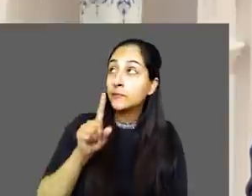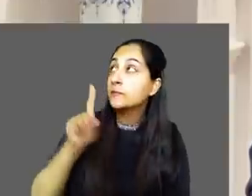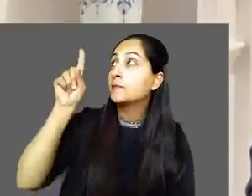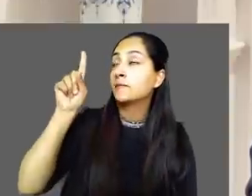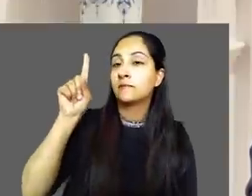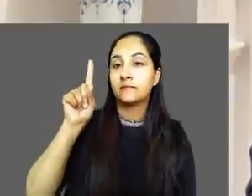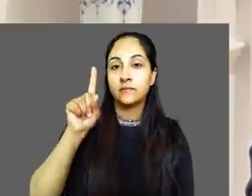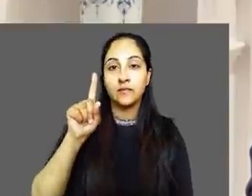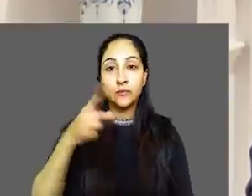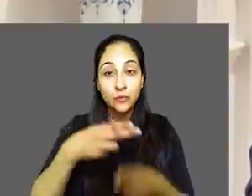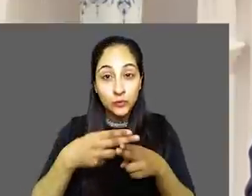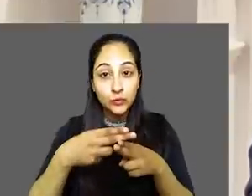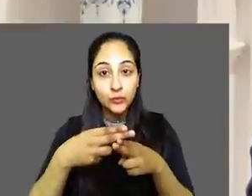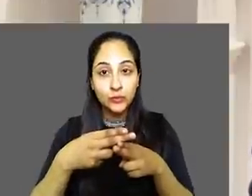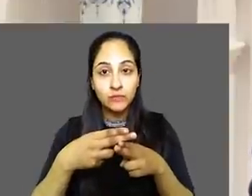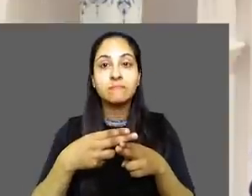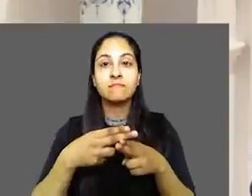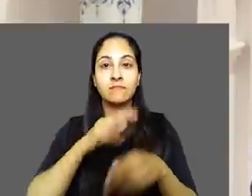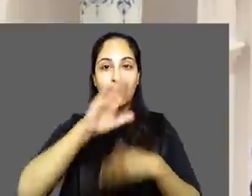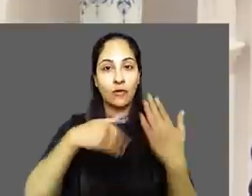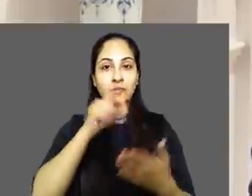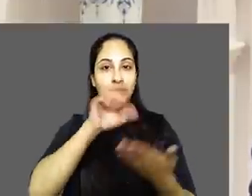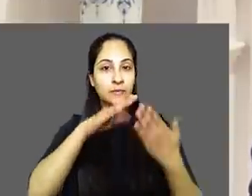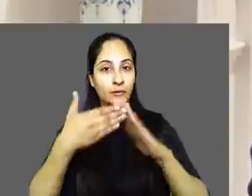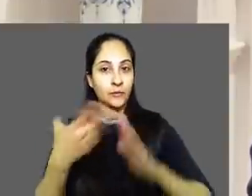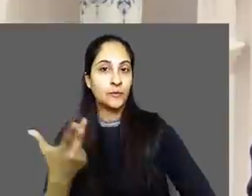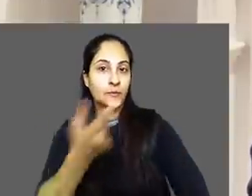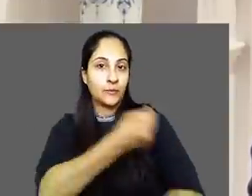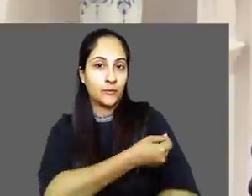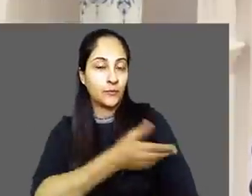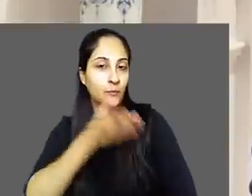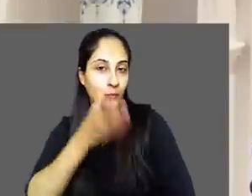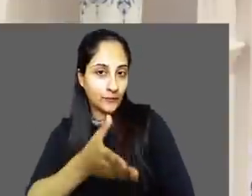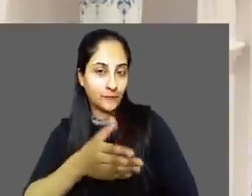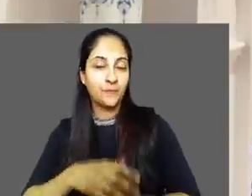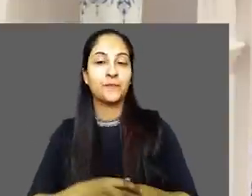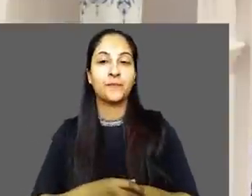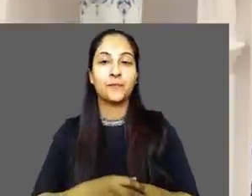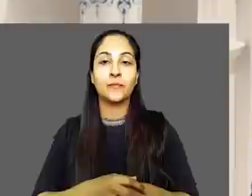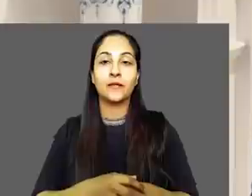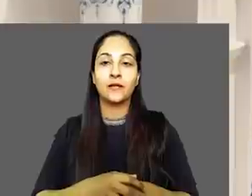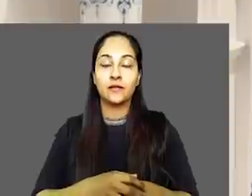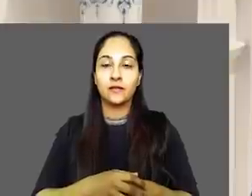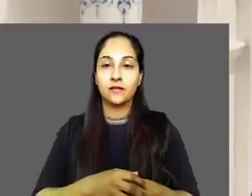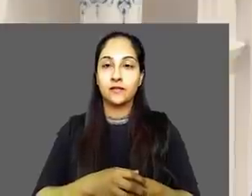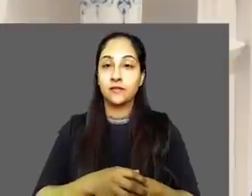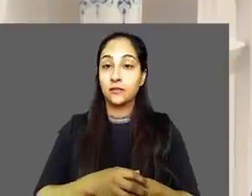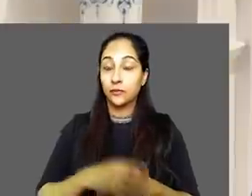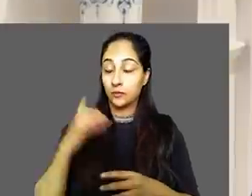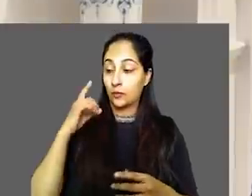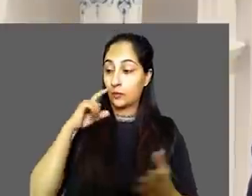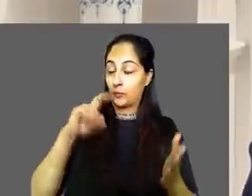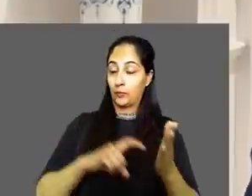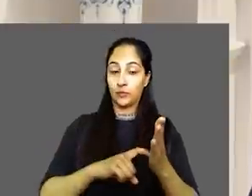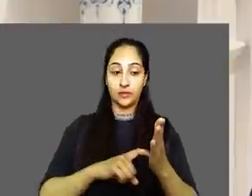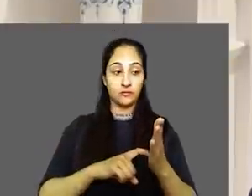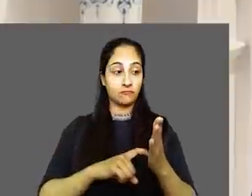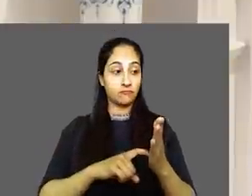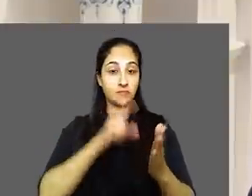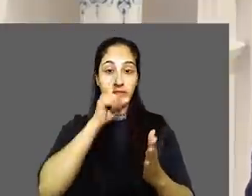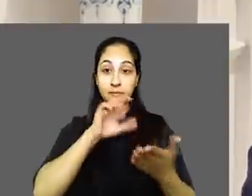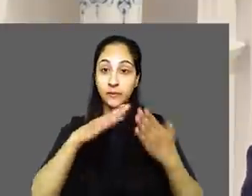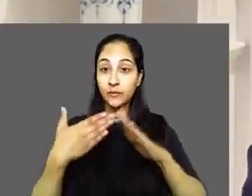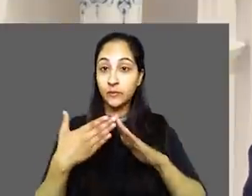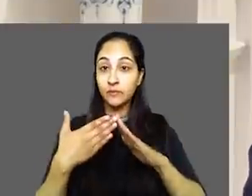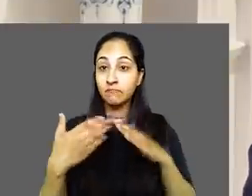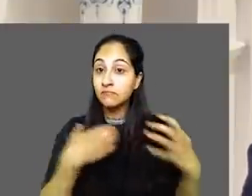the Jamaat's understanding, you know, there have been such few complaints from the Jamaat about the reopening